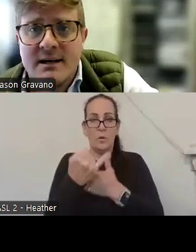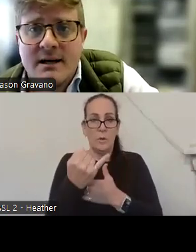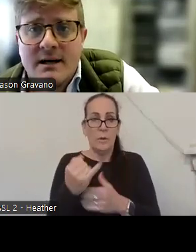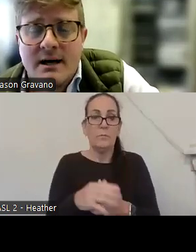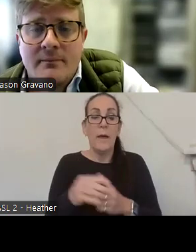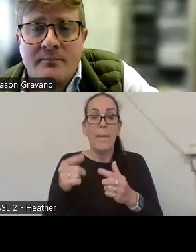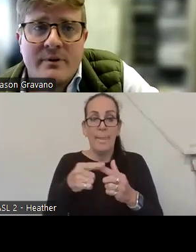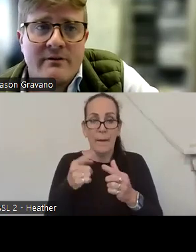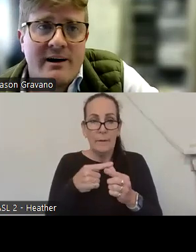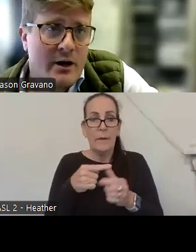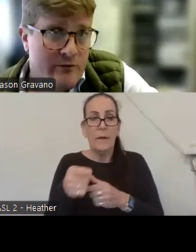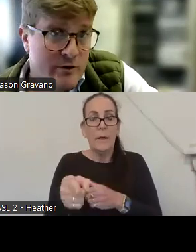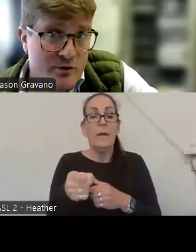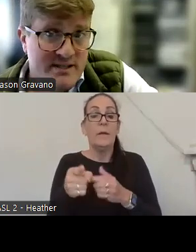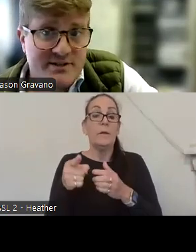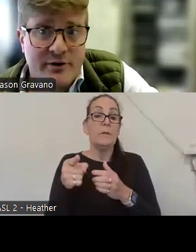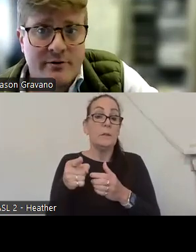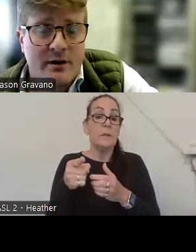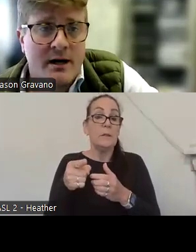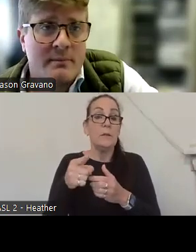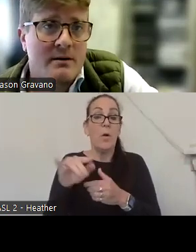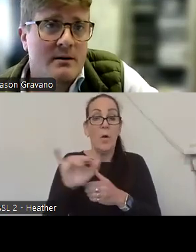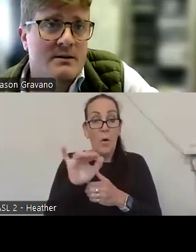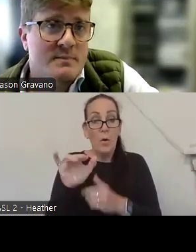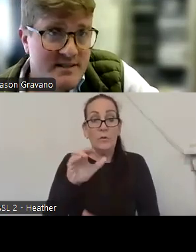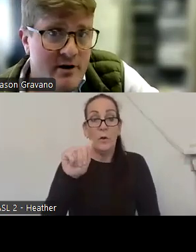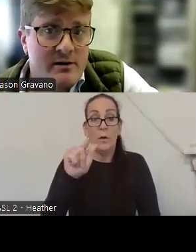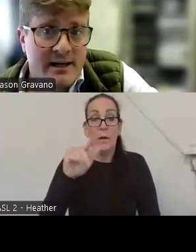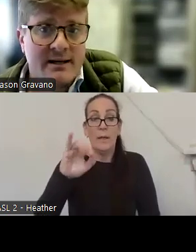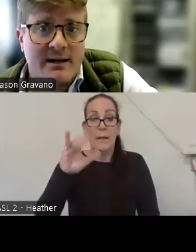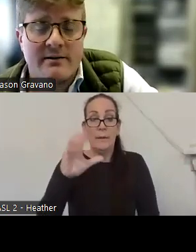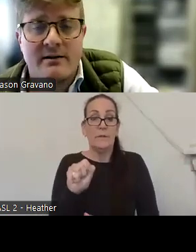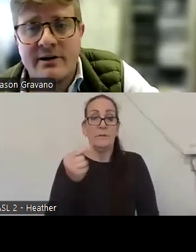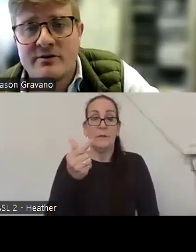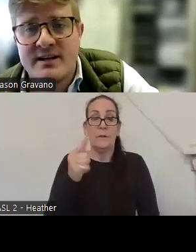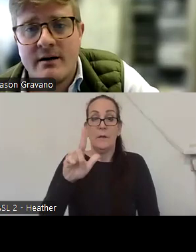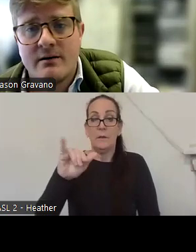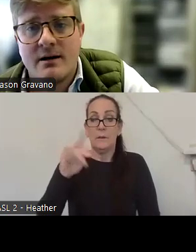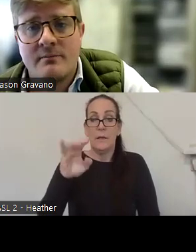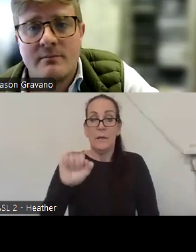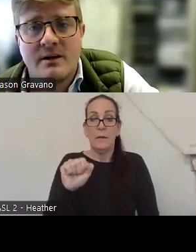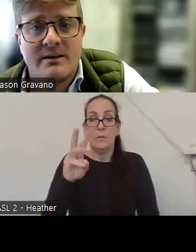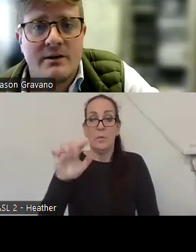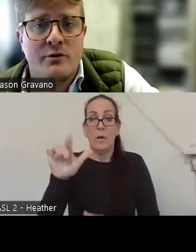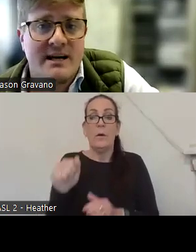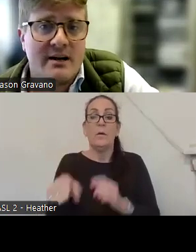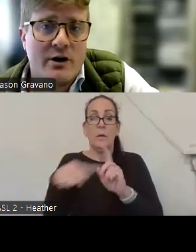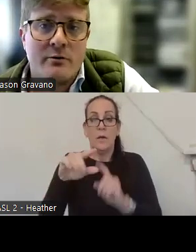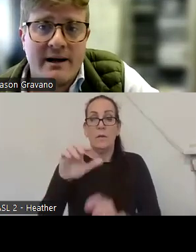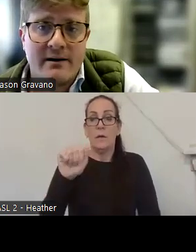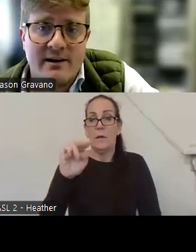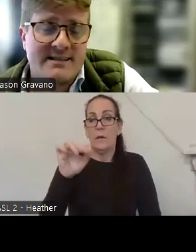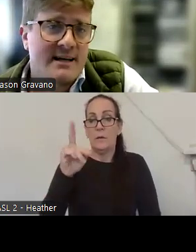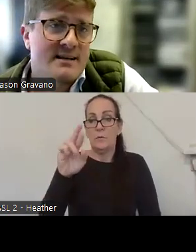Avalos. The Valley Caregiver Resource Center, and specifically the leaders there, like the new executive